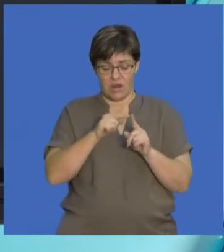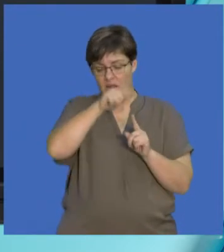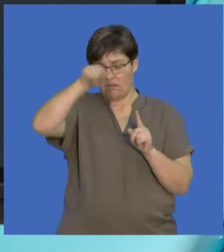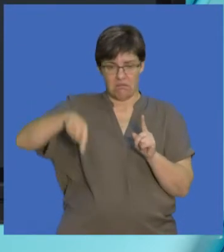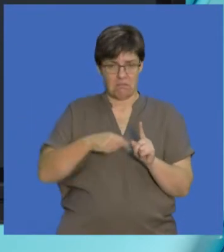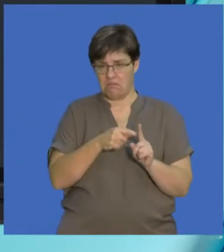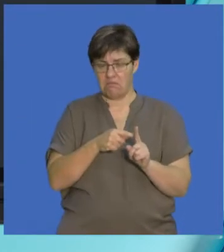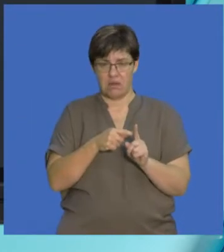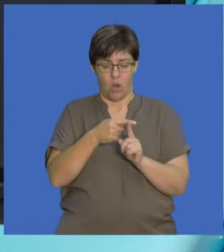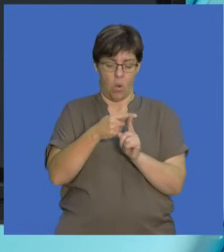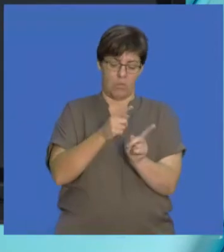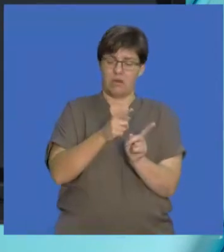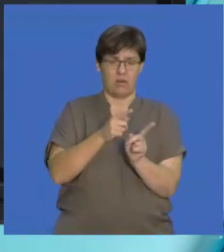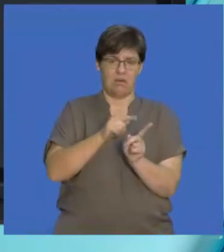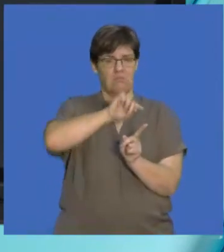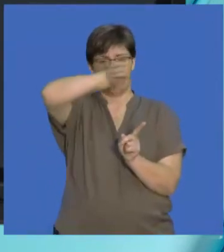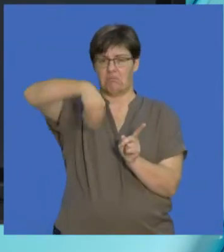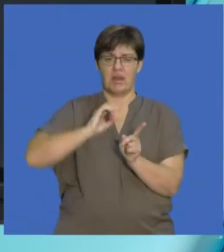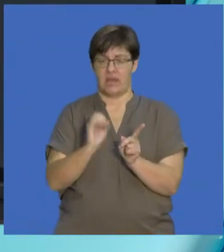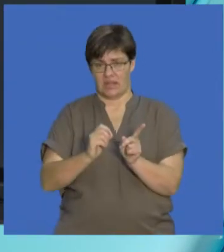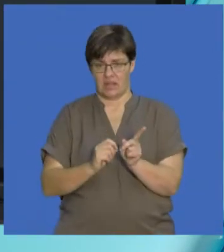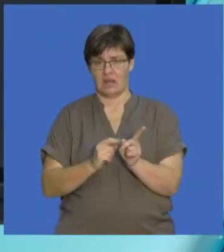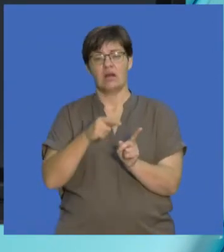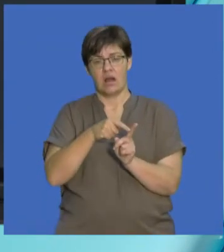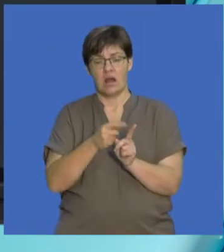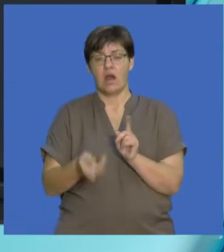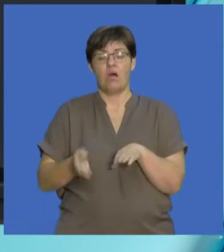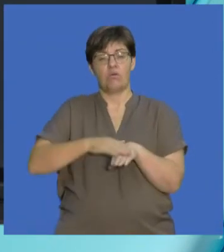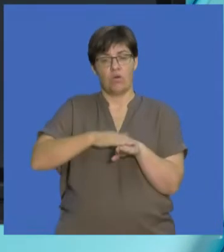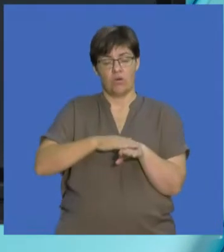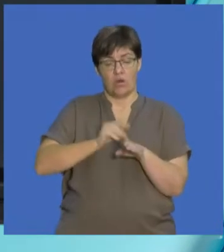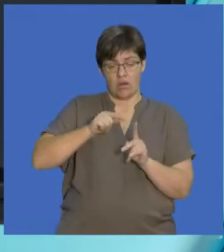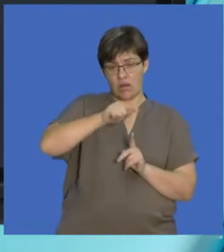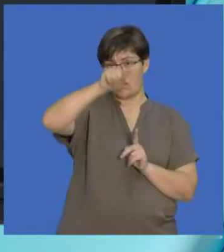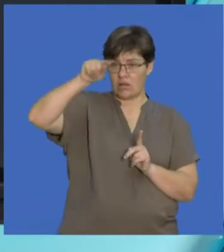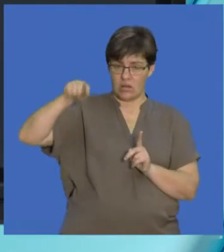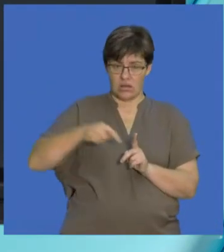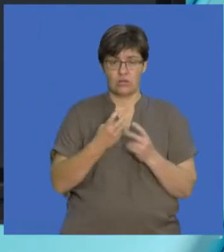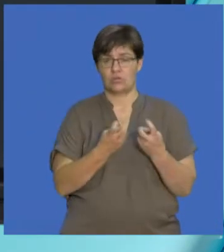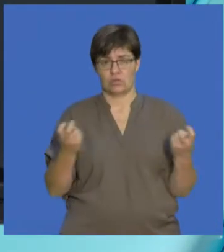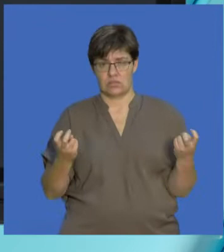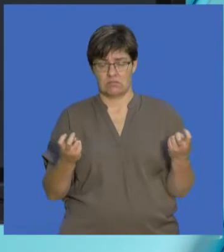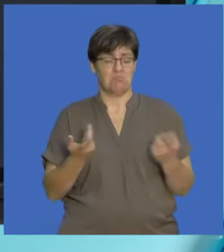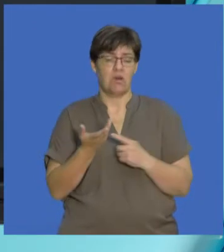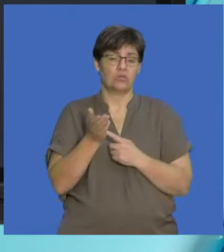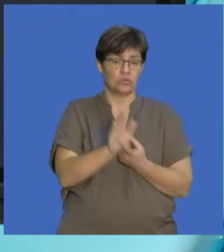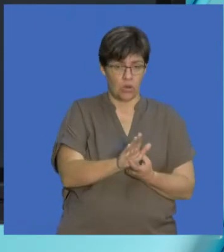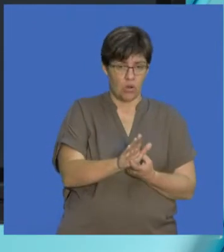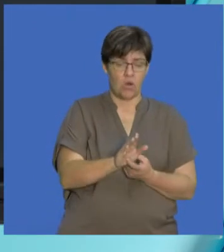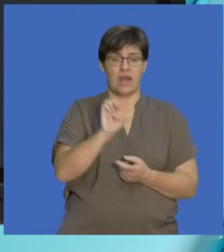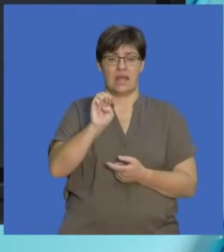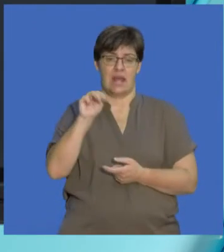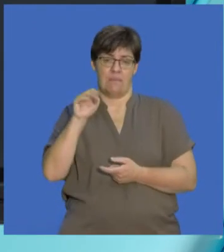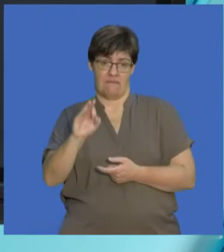current flowing in the circuit, the reading of the voltmeter that's connected across the source, it gives us an indication of the